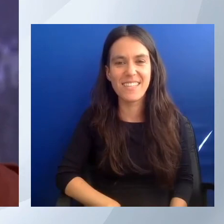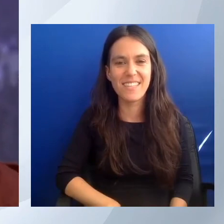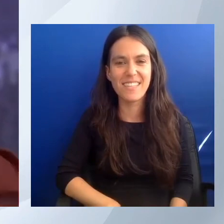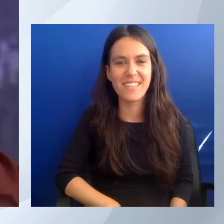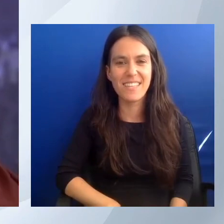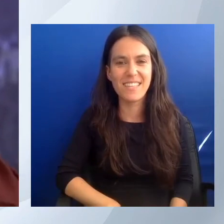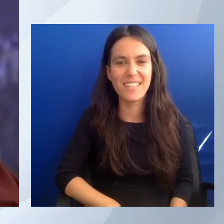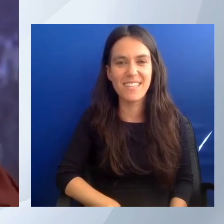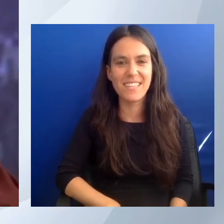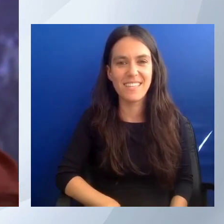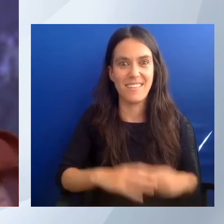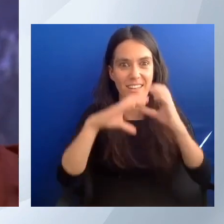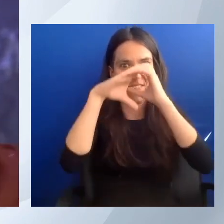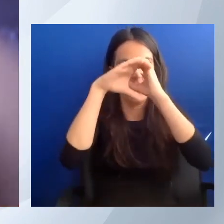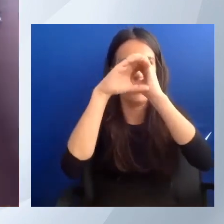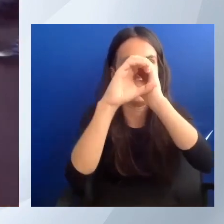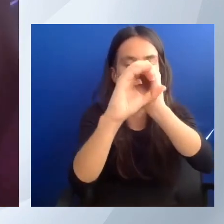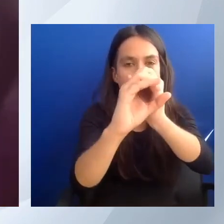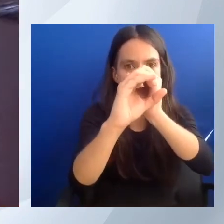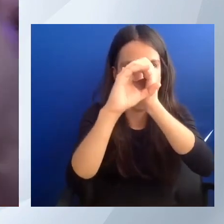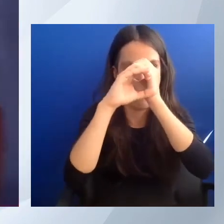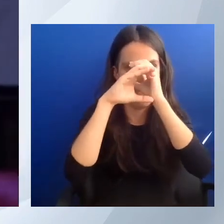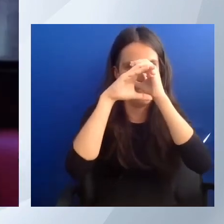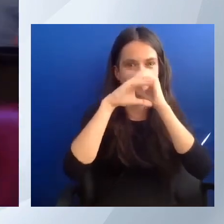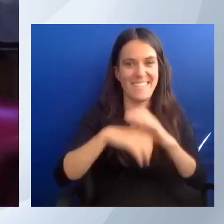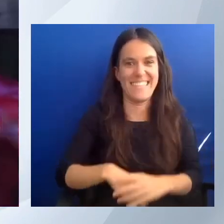huge stop